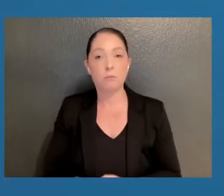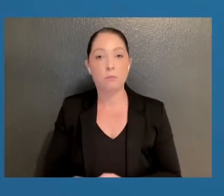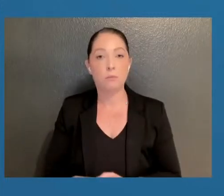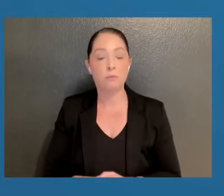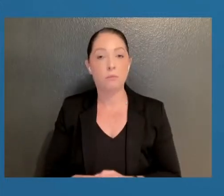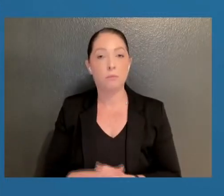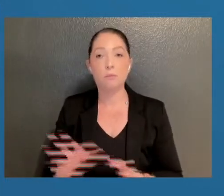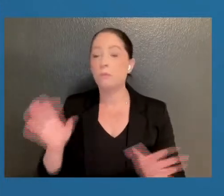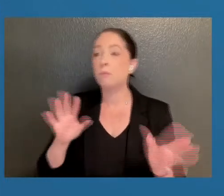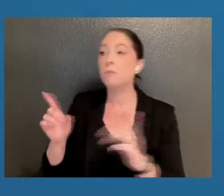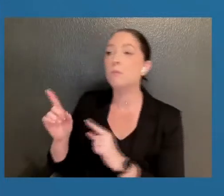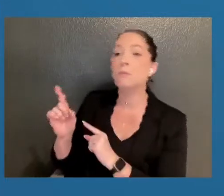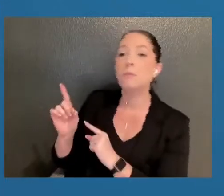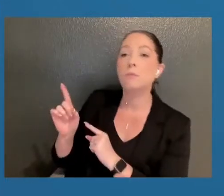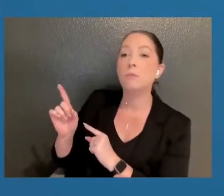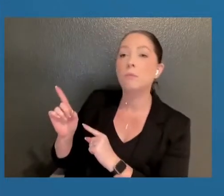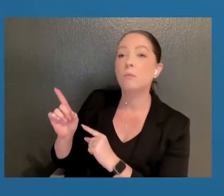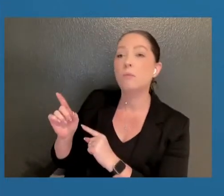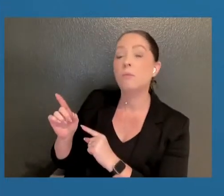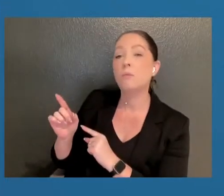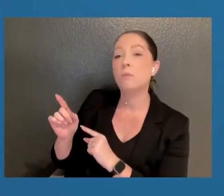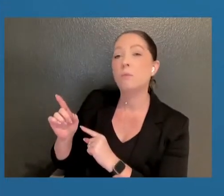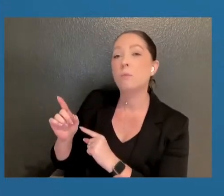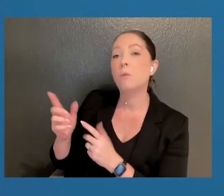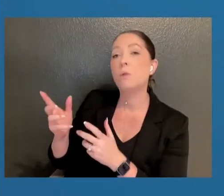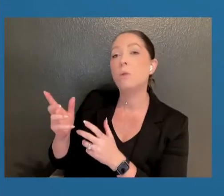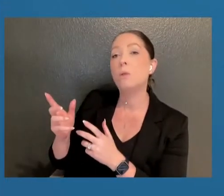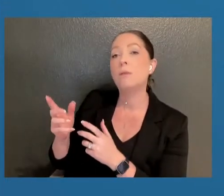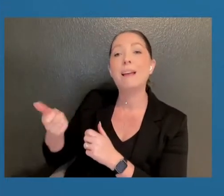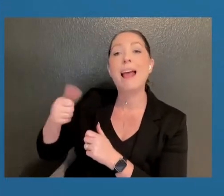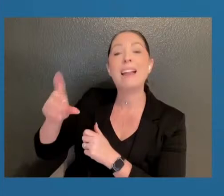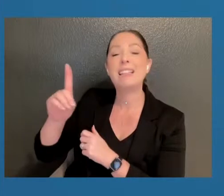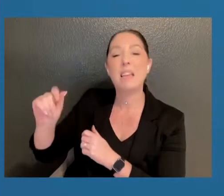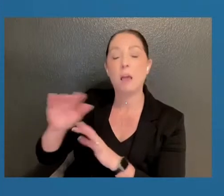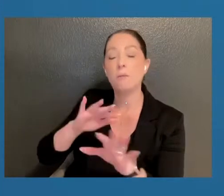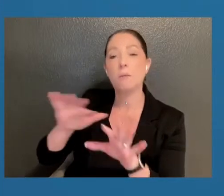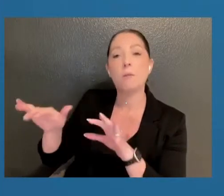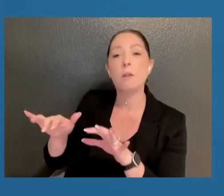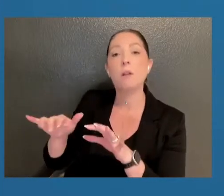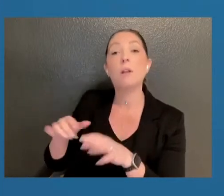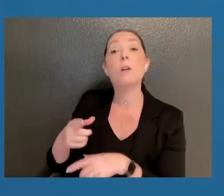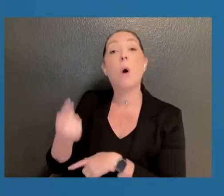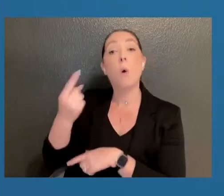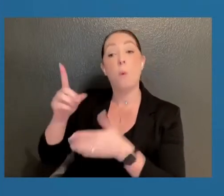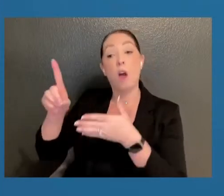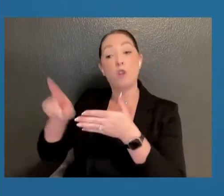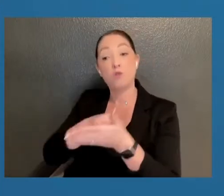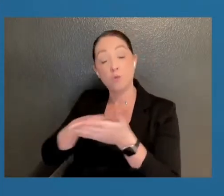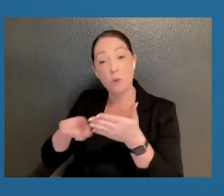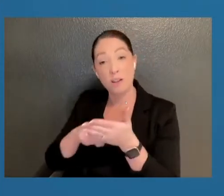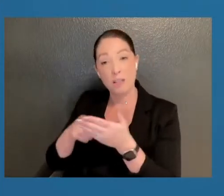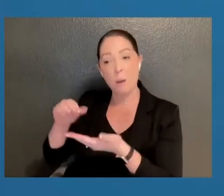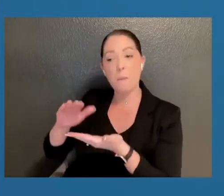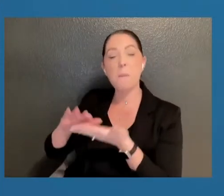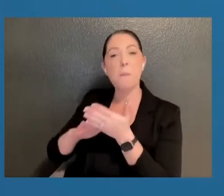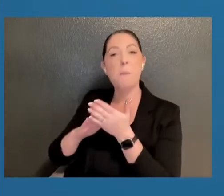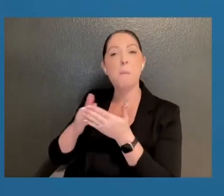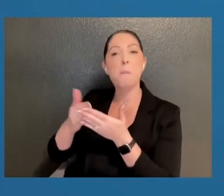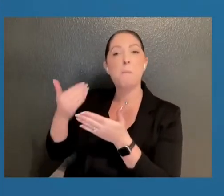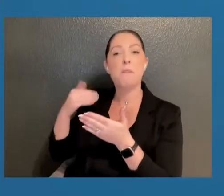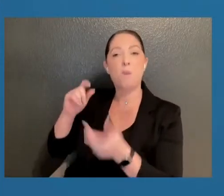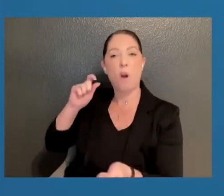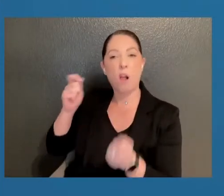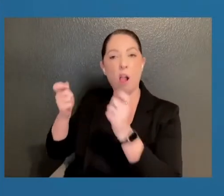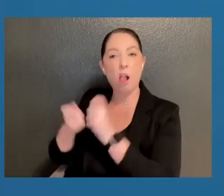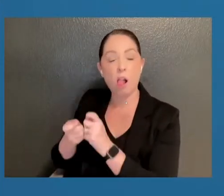one of the sitting DAs can talk about this too. One of the criticisms of discovery before it was changed back in 2019 is that people would sit at